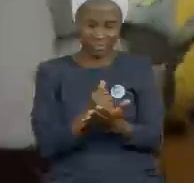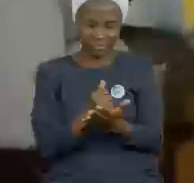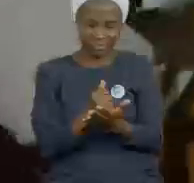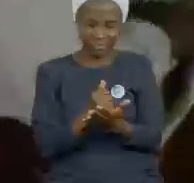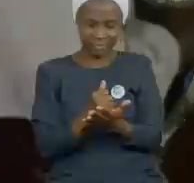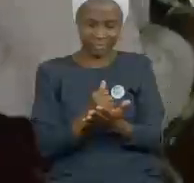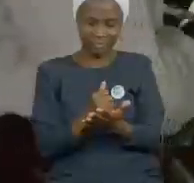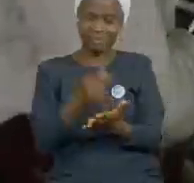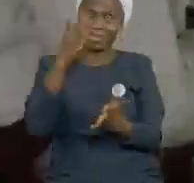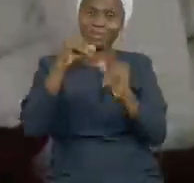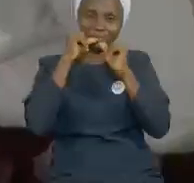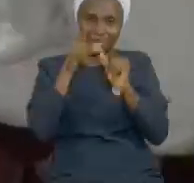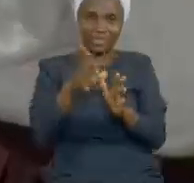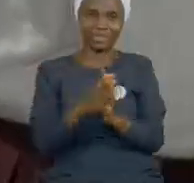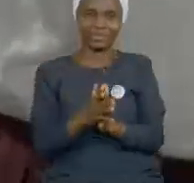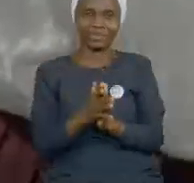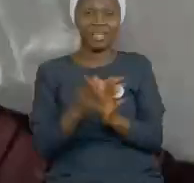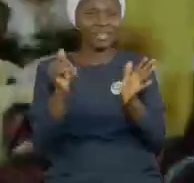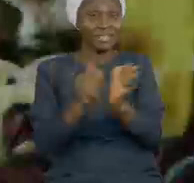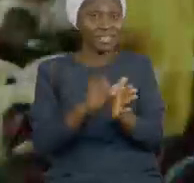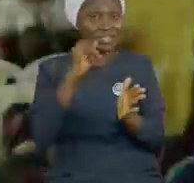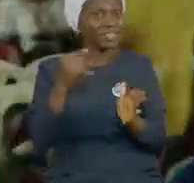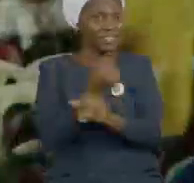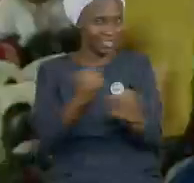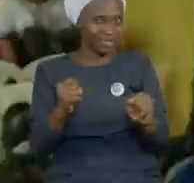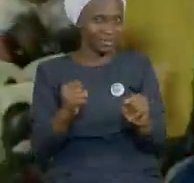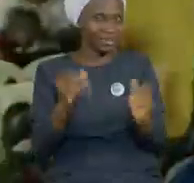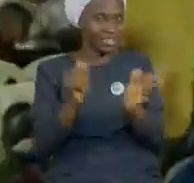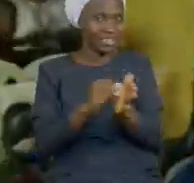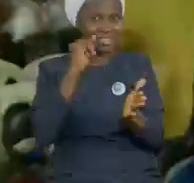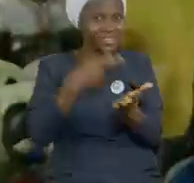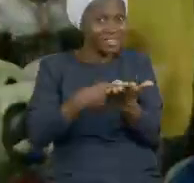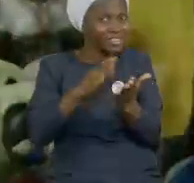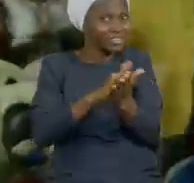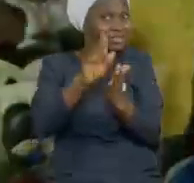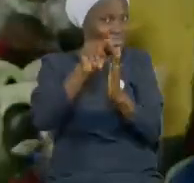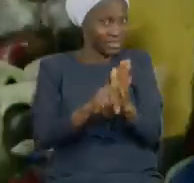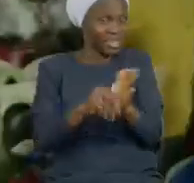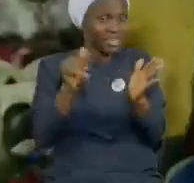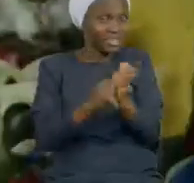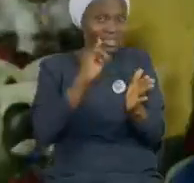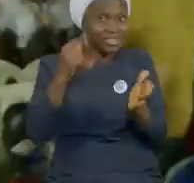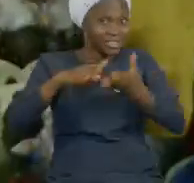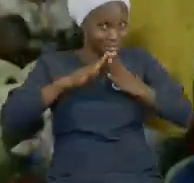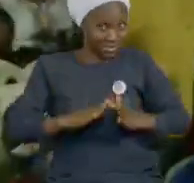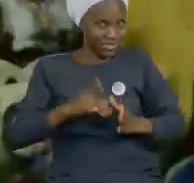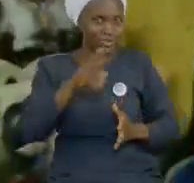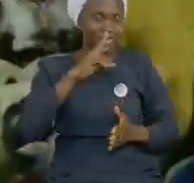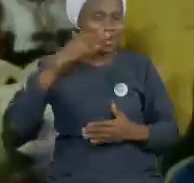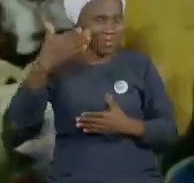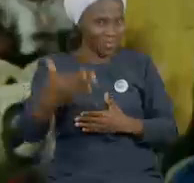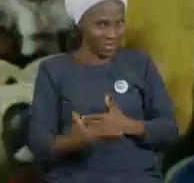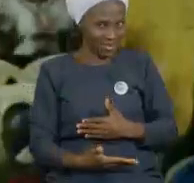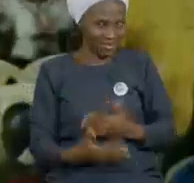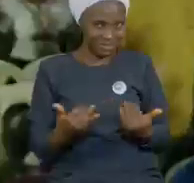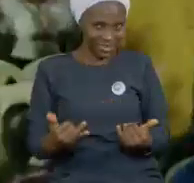God bless you. That's the salvation. That's the righteousness. That's the peace. Welcome into the